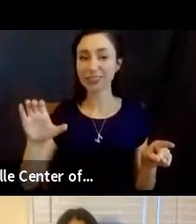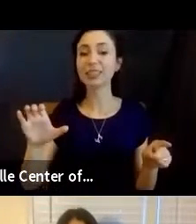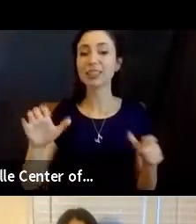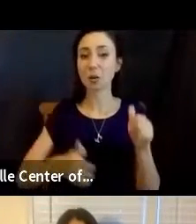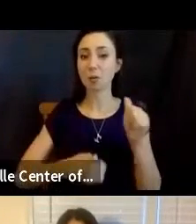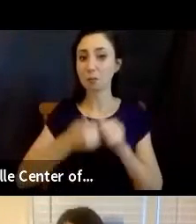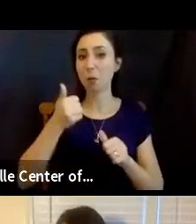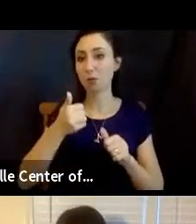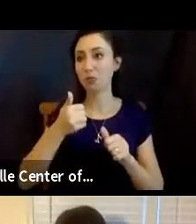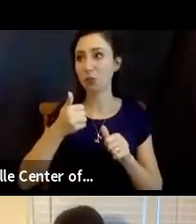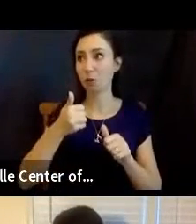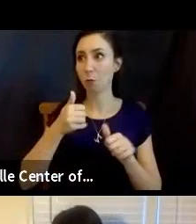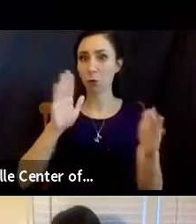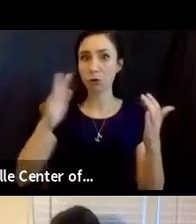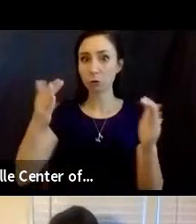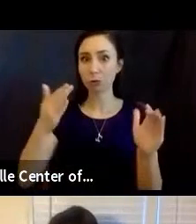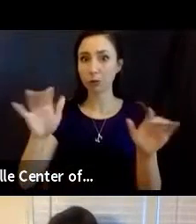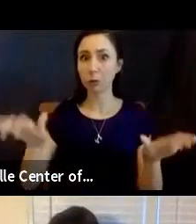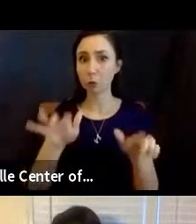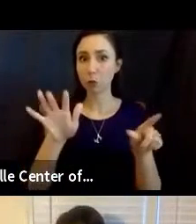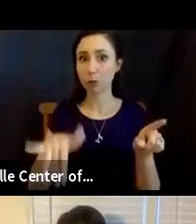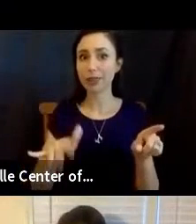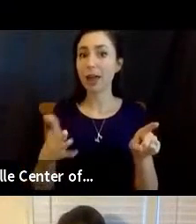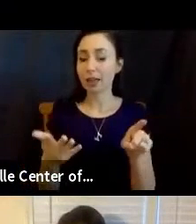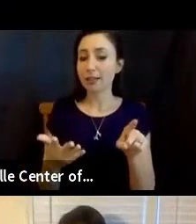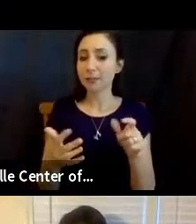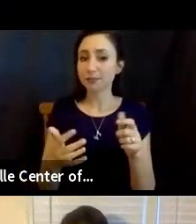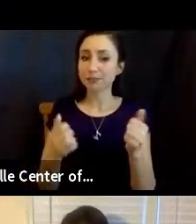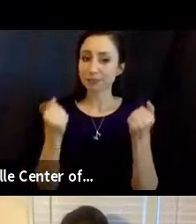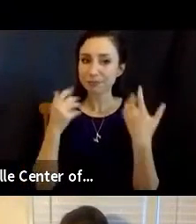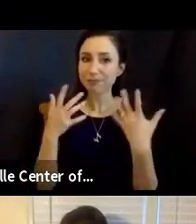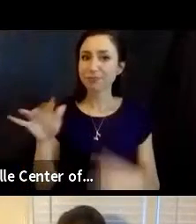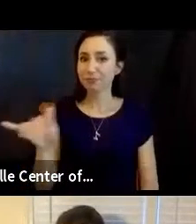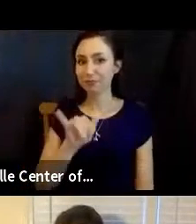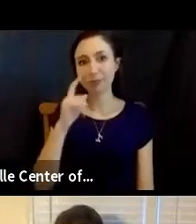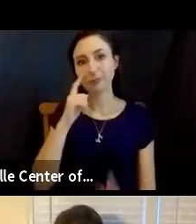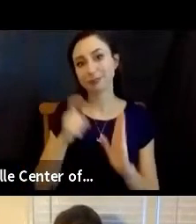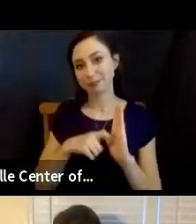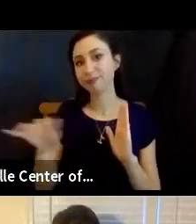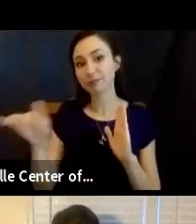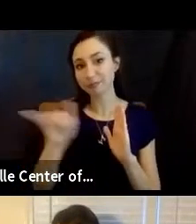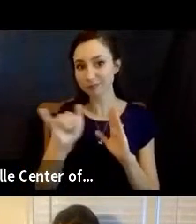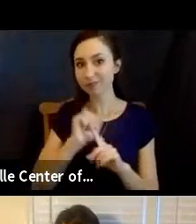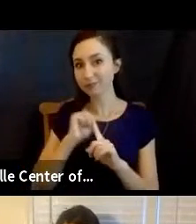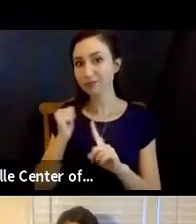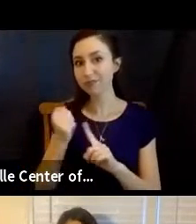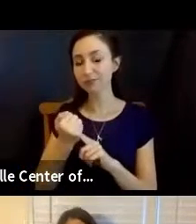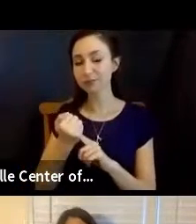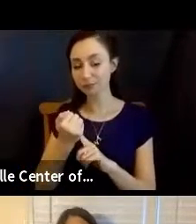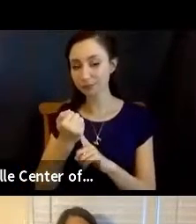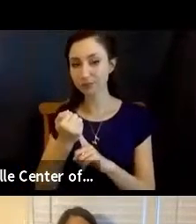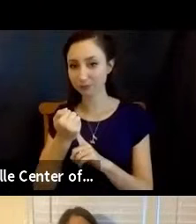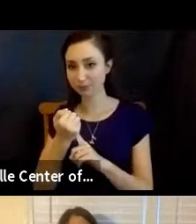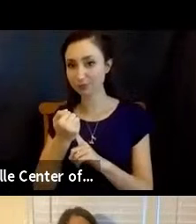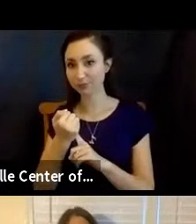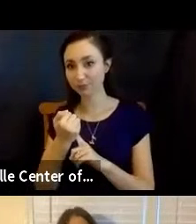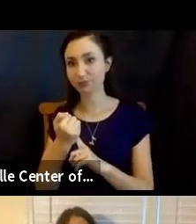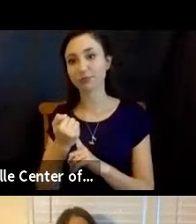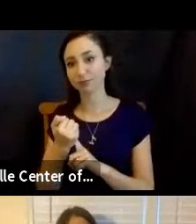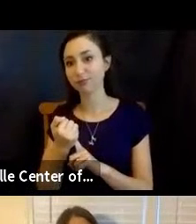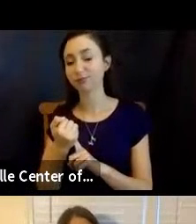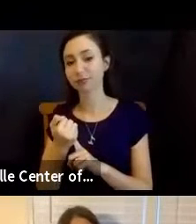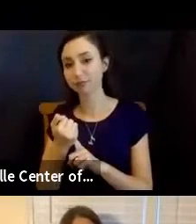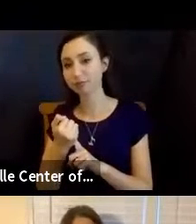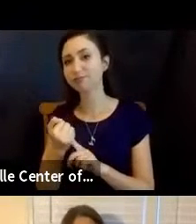our benchmarking, many of those have noted the same scenario where as